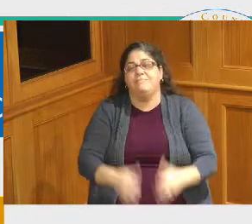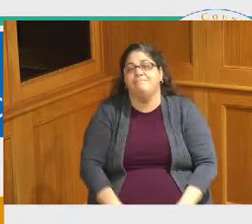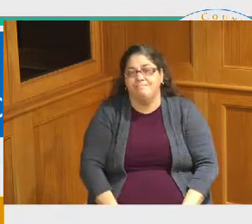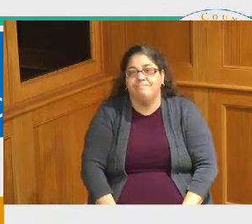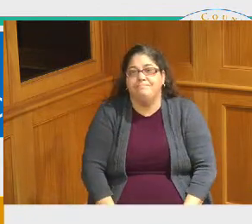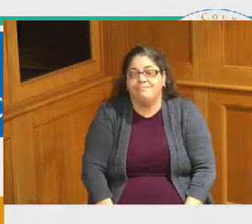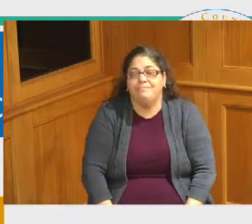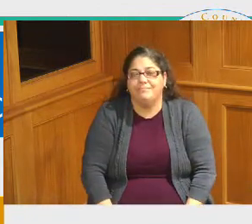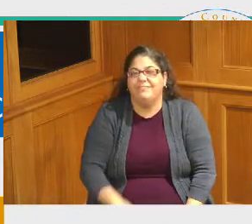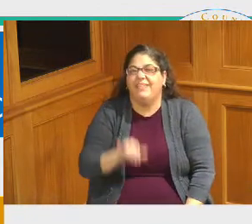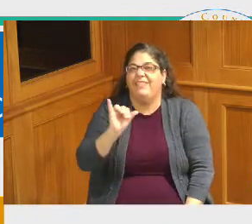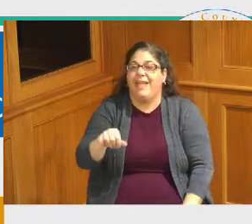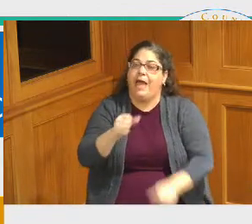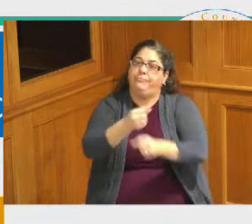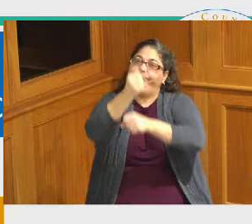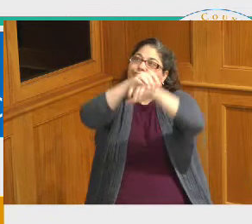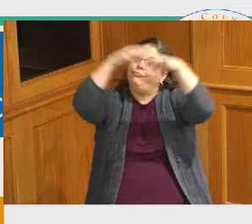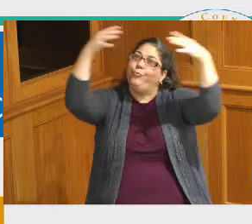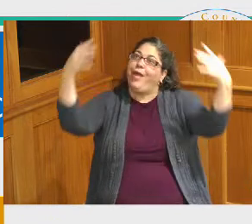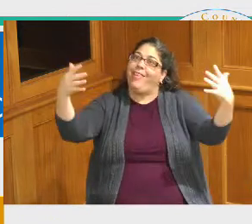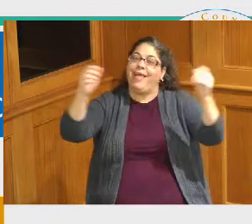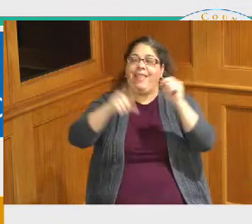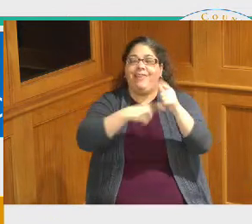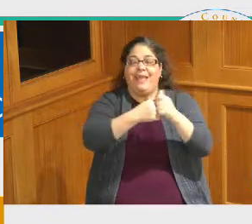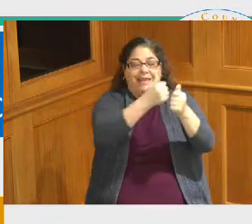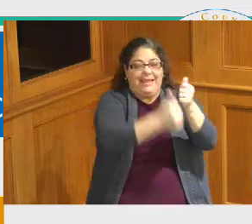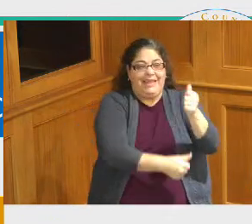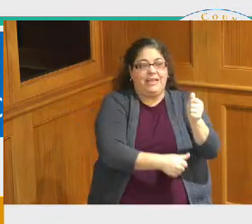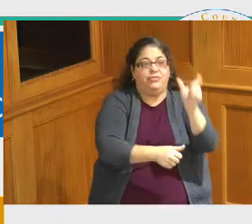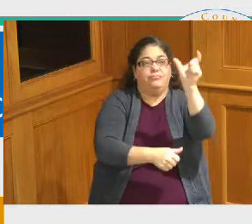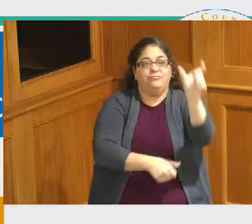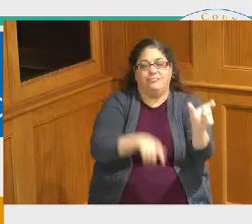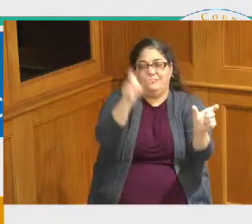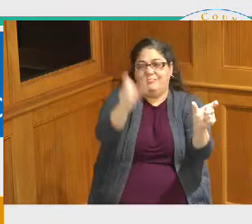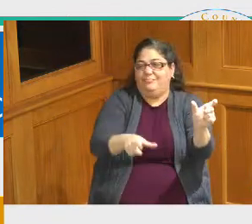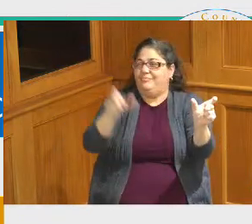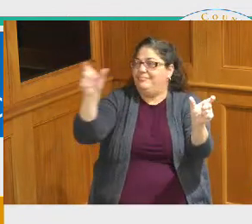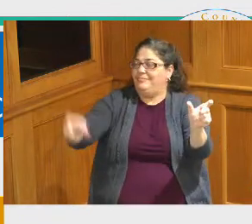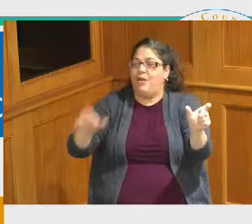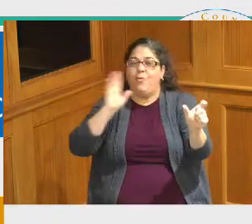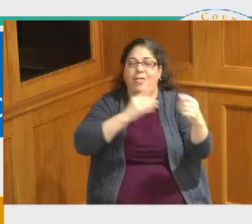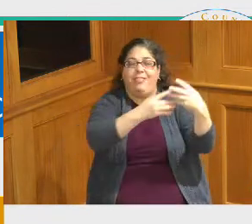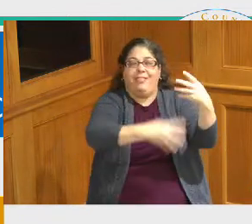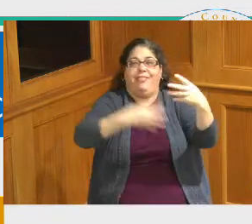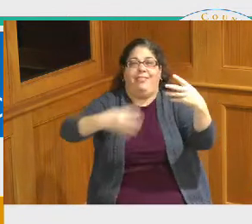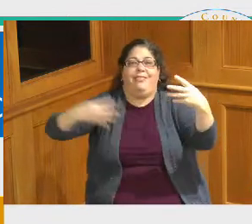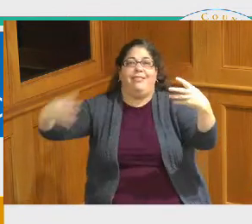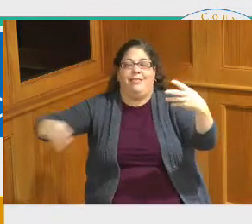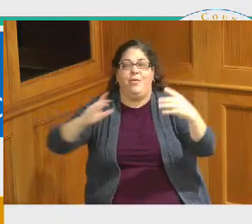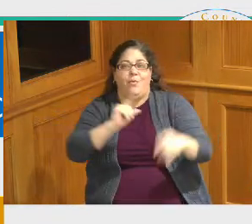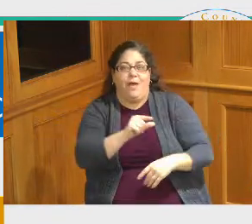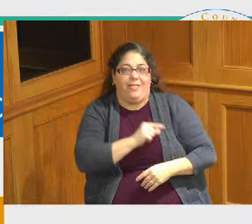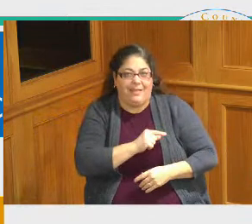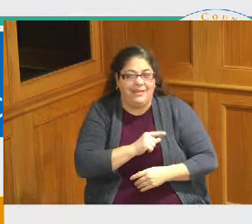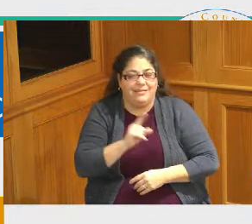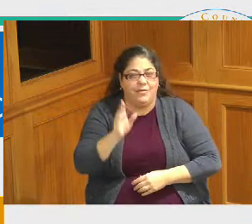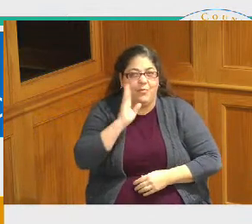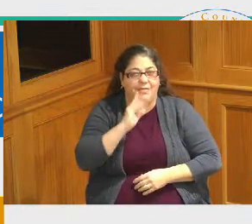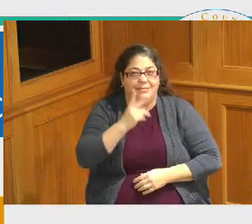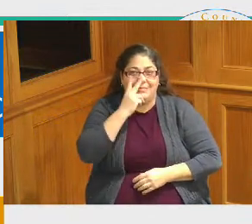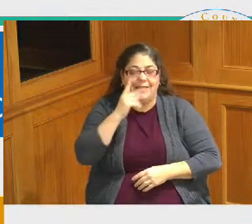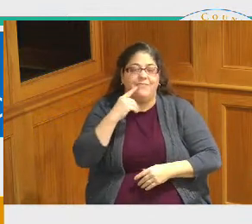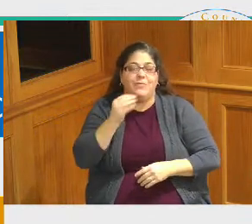So that's sort of the umbrella, and then there's these qualities that lie underneath there. And this platform will actually kick off in just a couple of weeks for the Board of County Commissioners